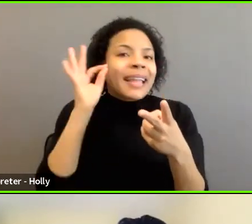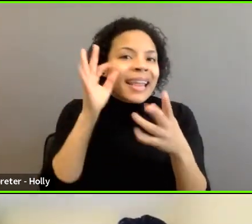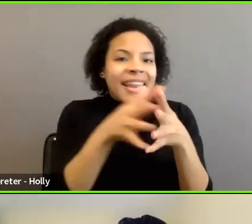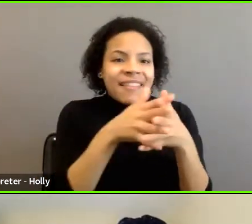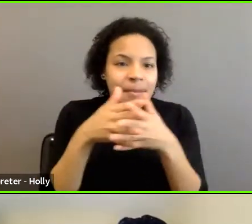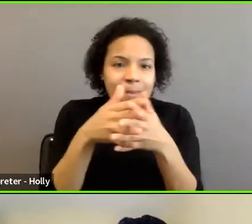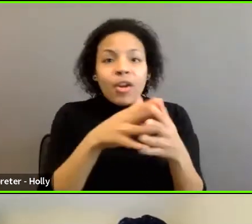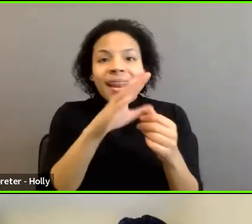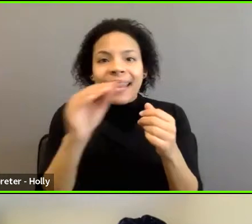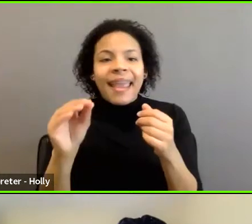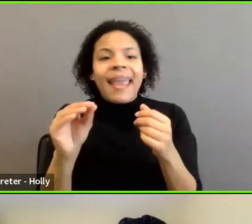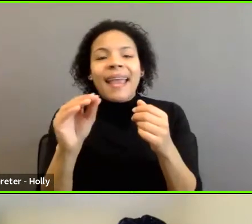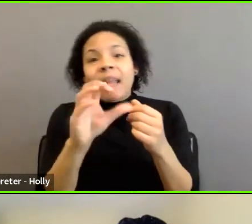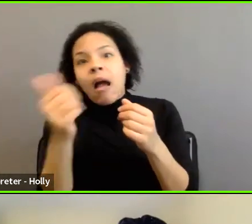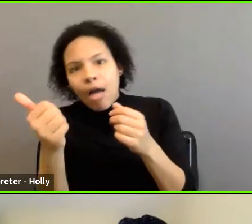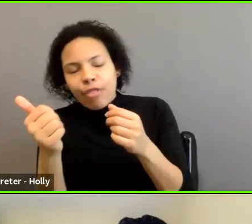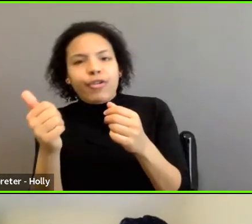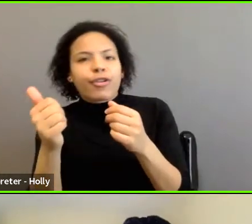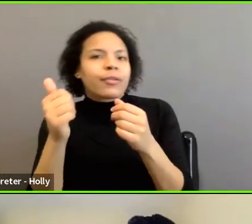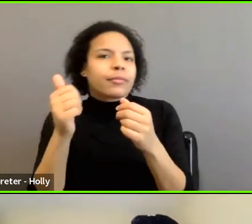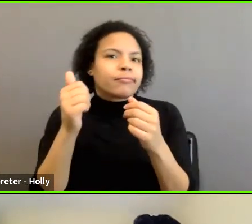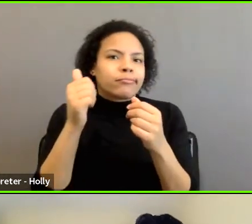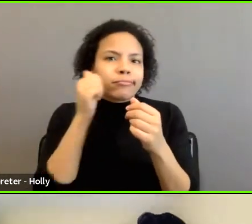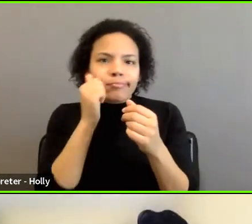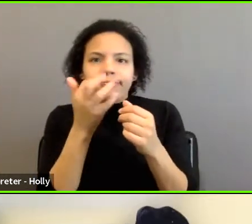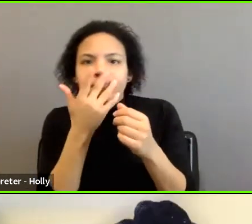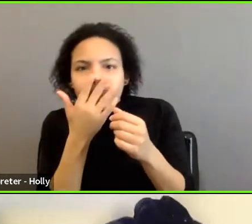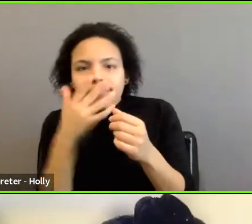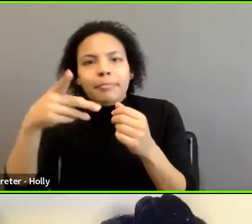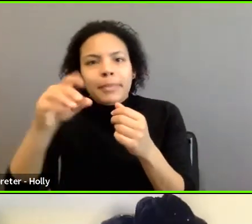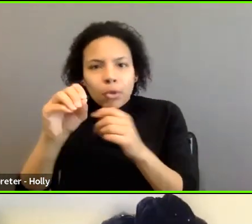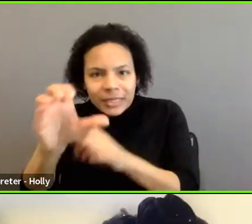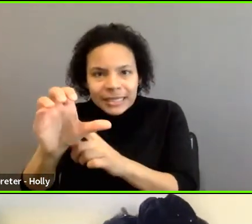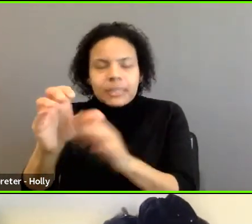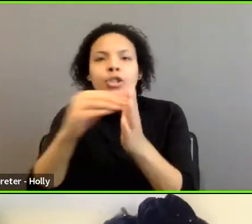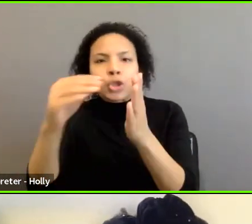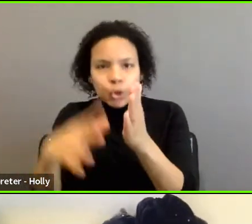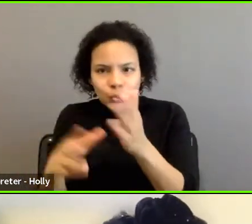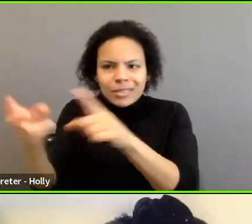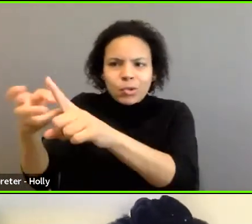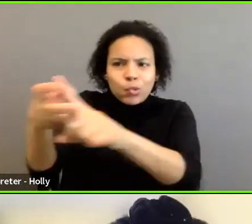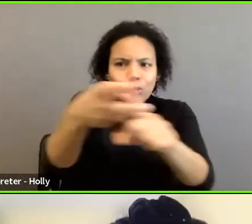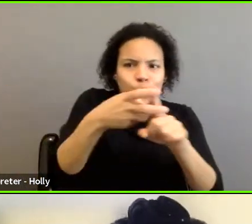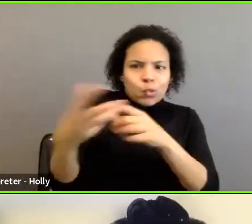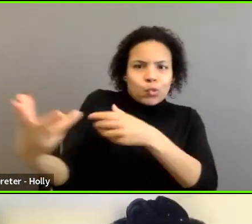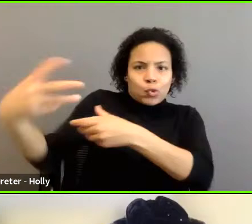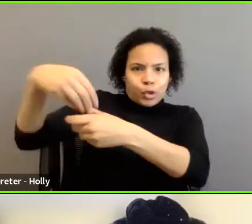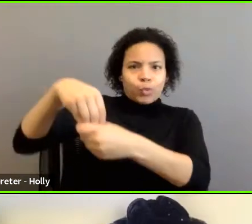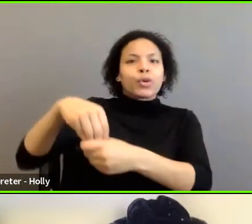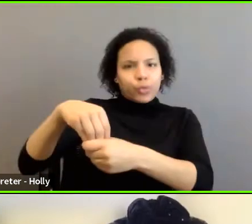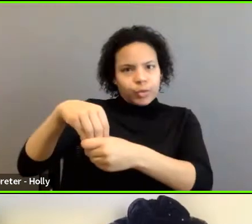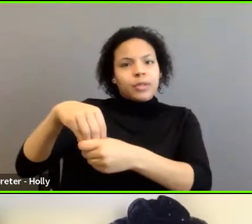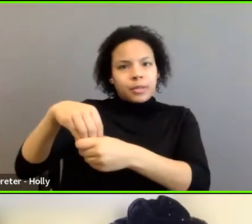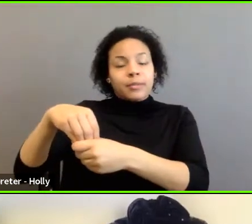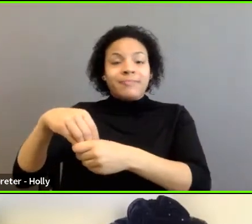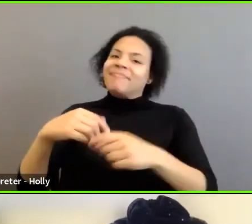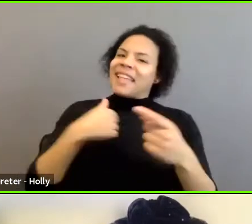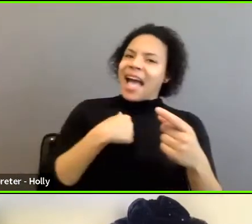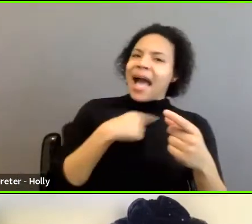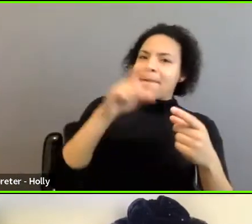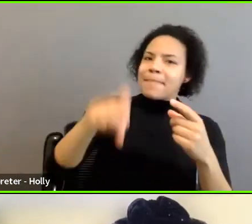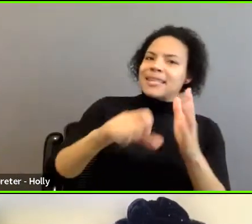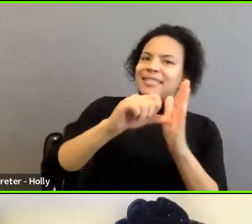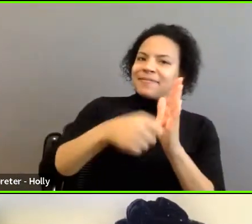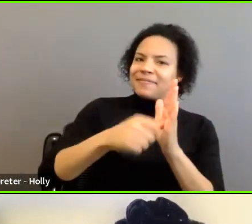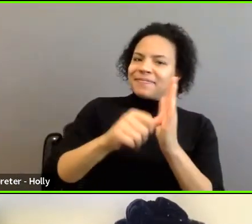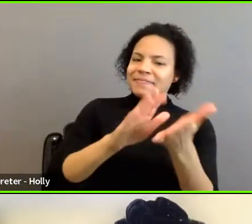were in the trenches. And also, I have to highlight my alma mater, which is the birthplace of the Black Student